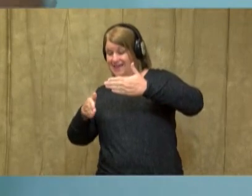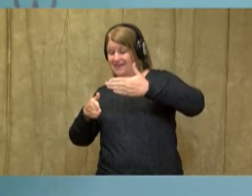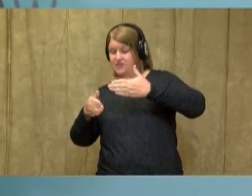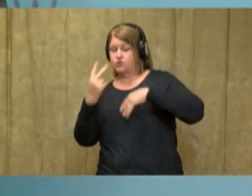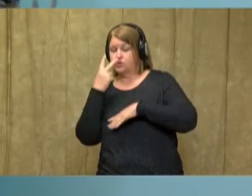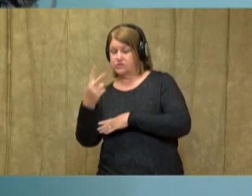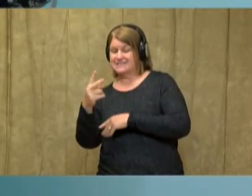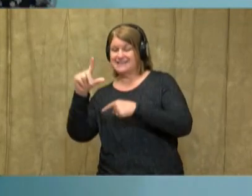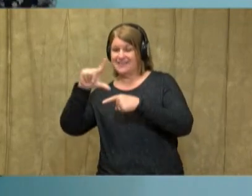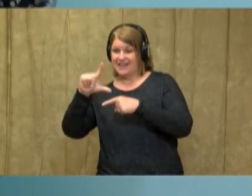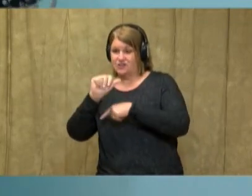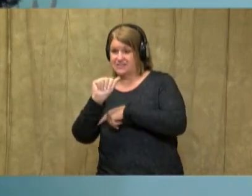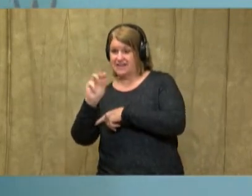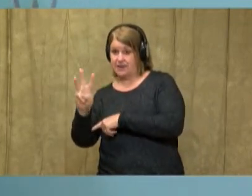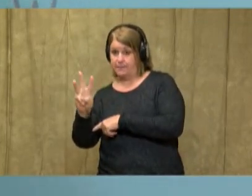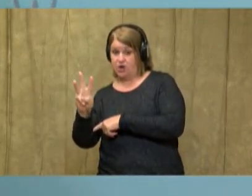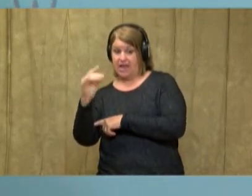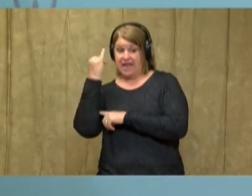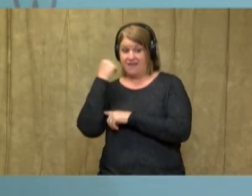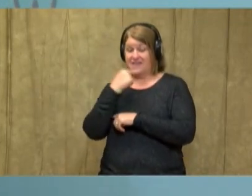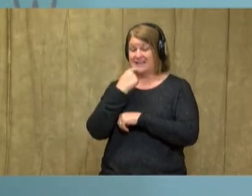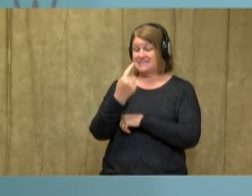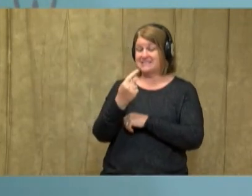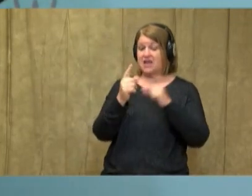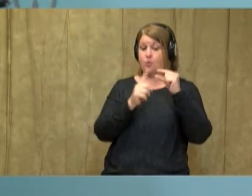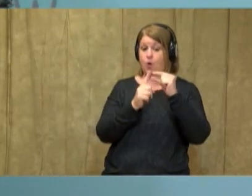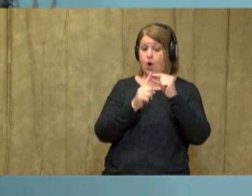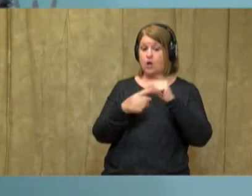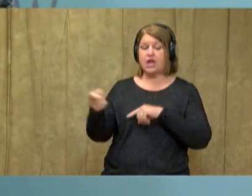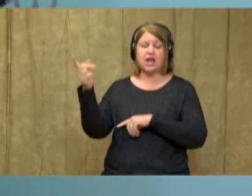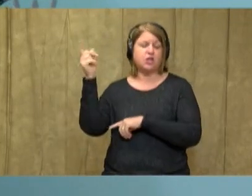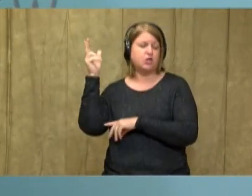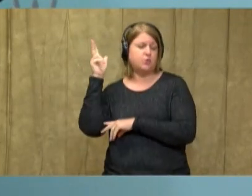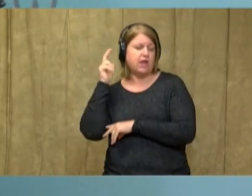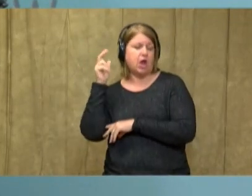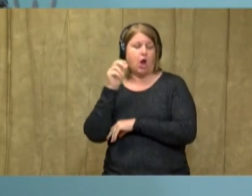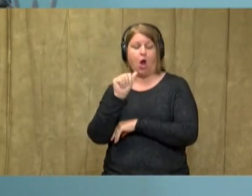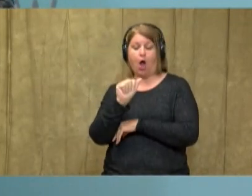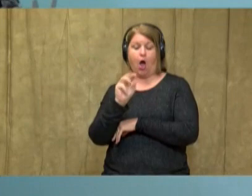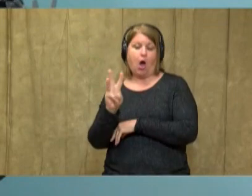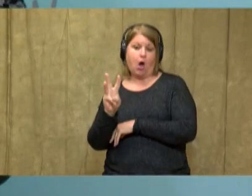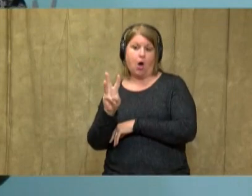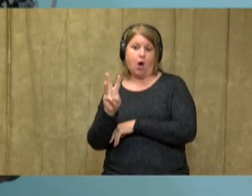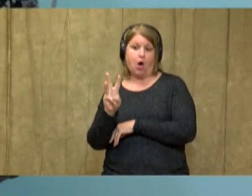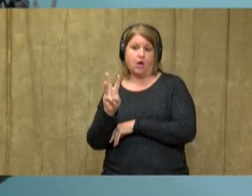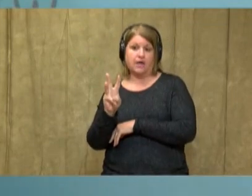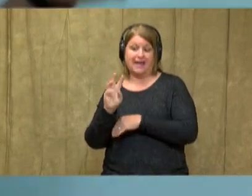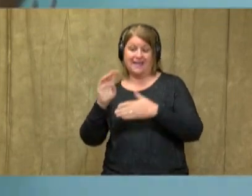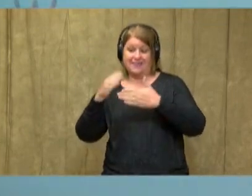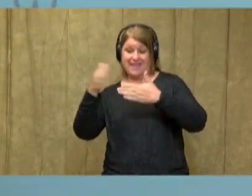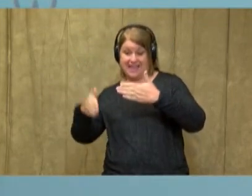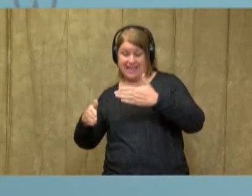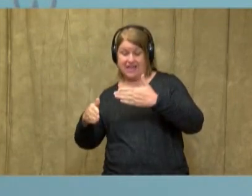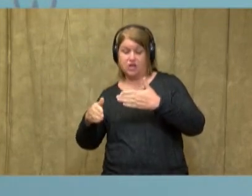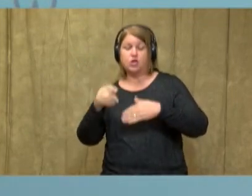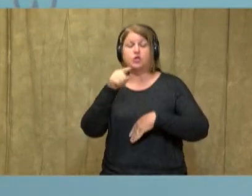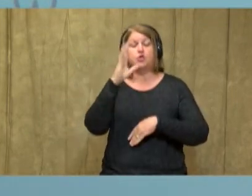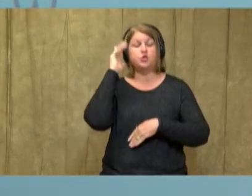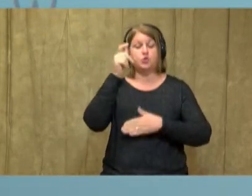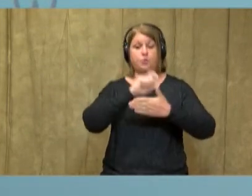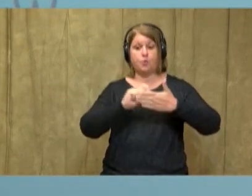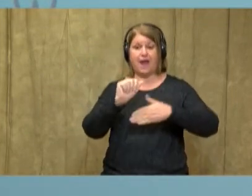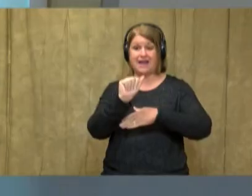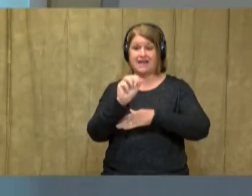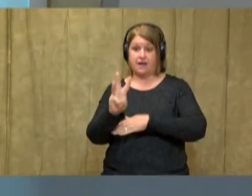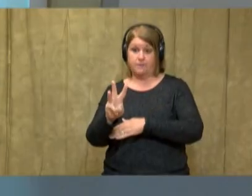A-W. So today, if I say a word and you hear the ah sound at the end, you're going to write A-W. A-W